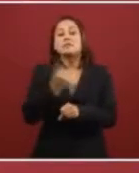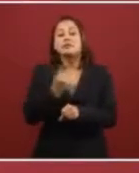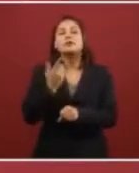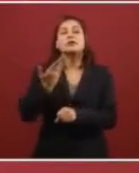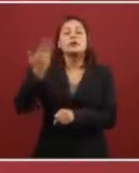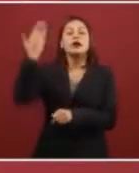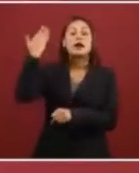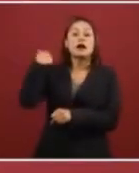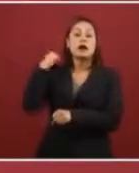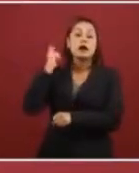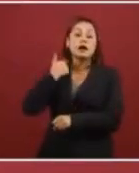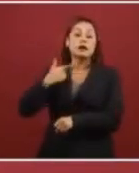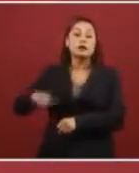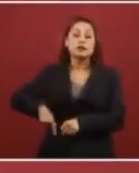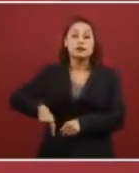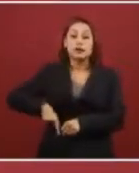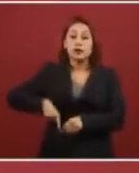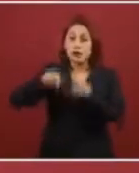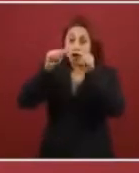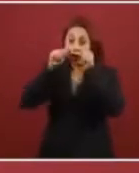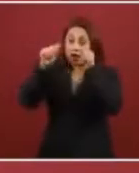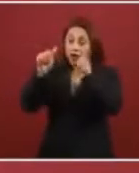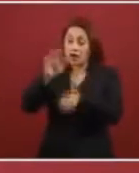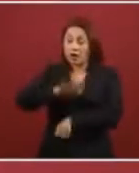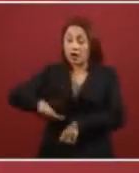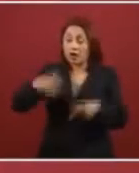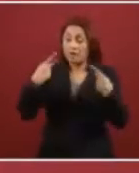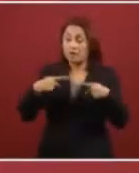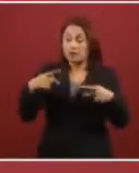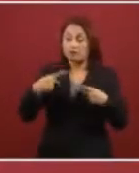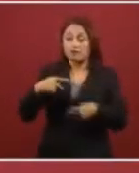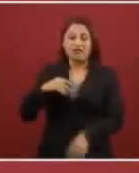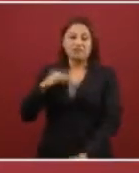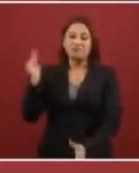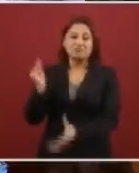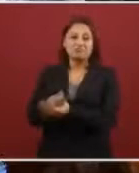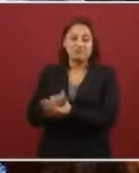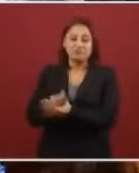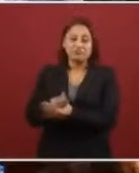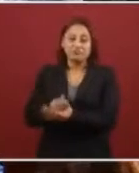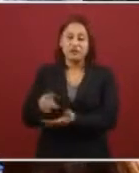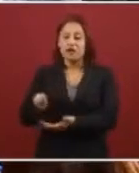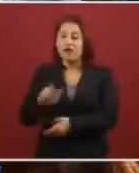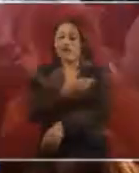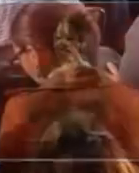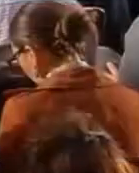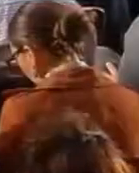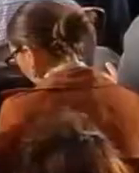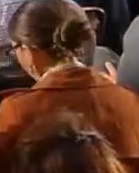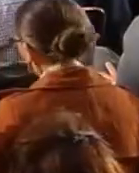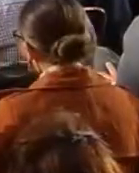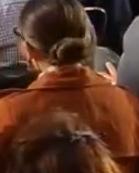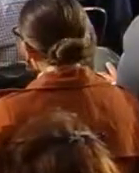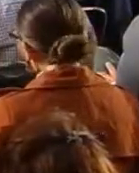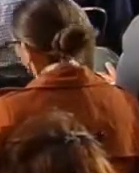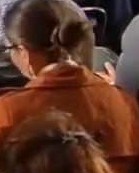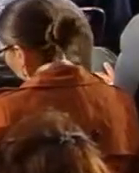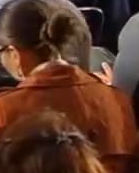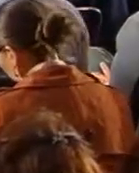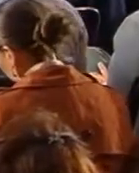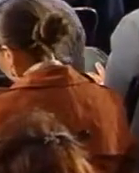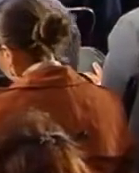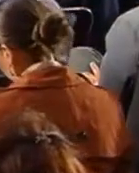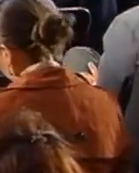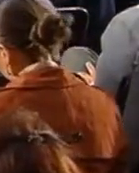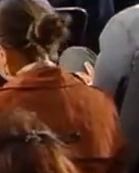Were abandoned completely creció mucho, and it grew la so much desintegración de las familias. And the disintegration of the families.